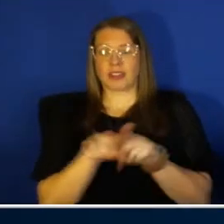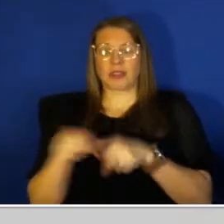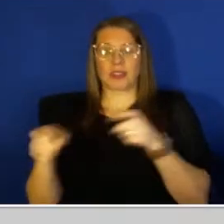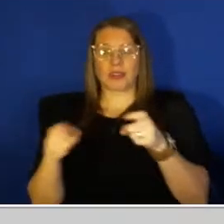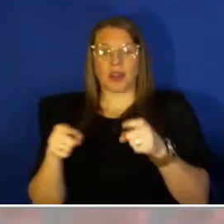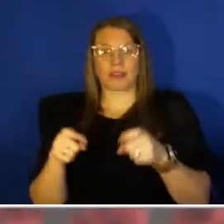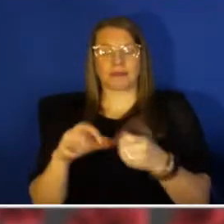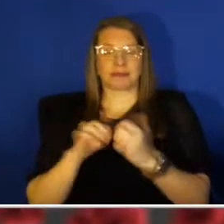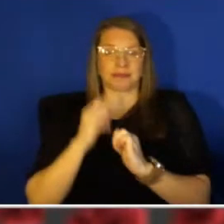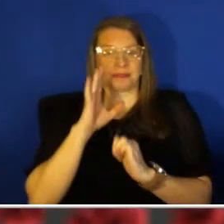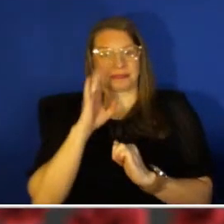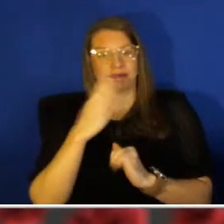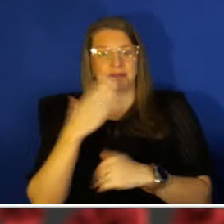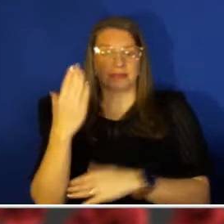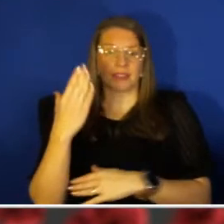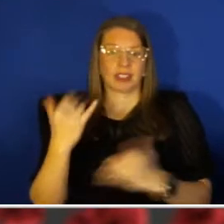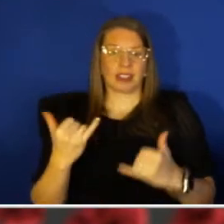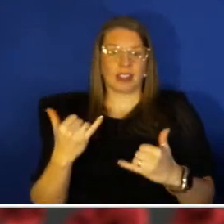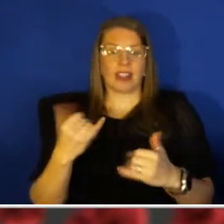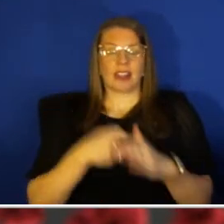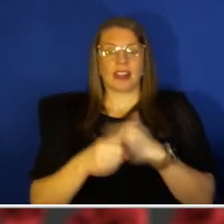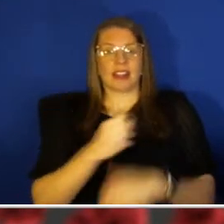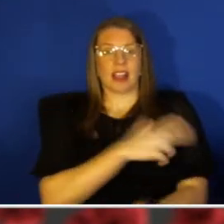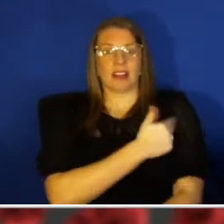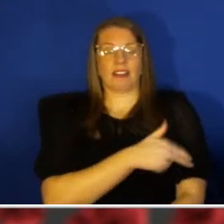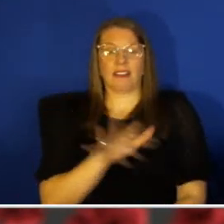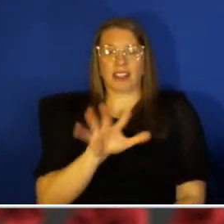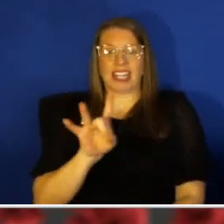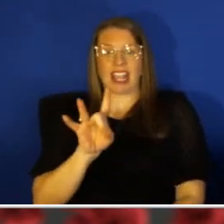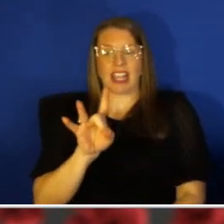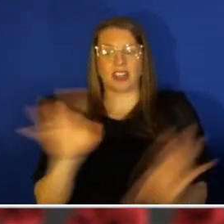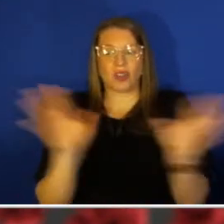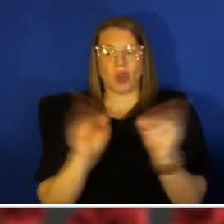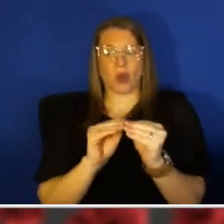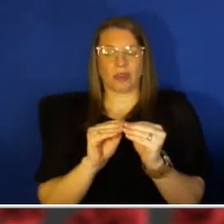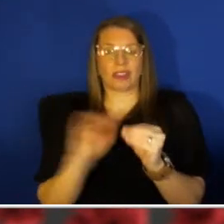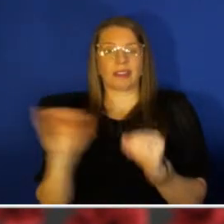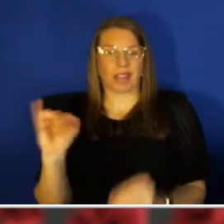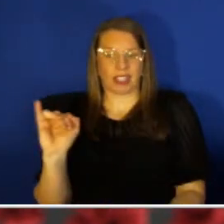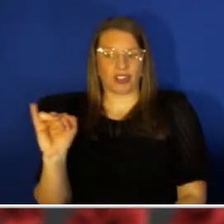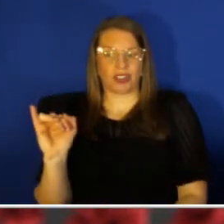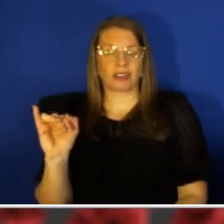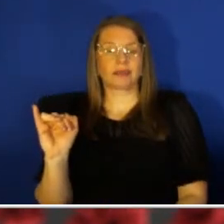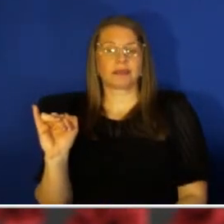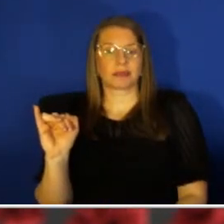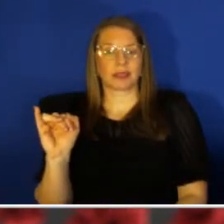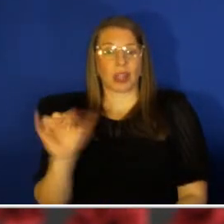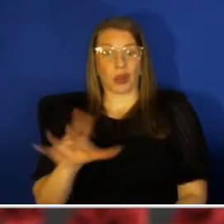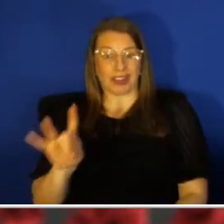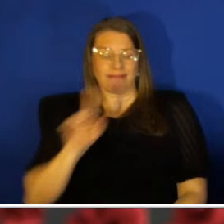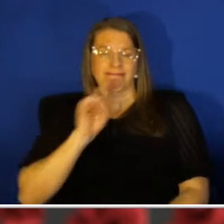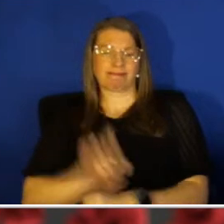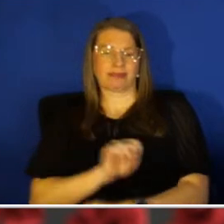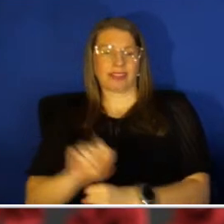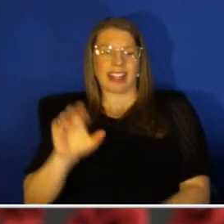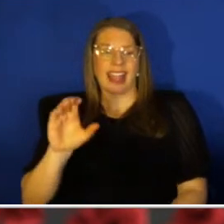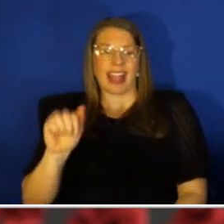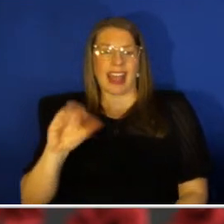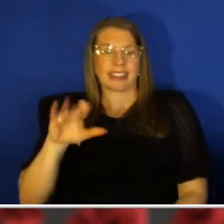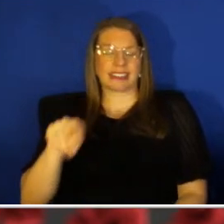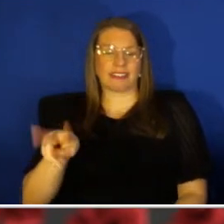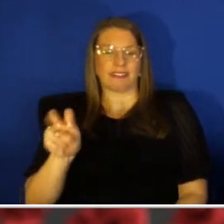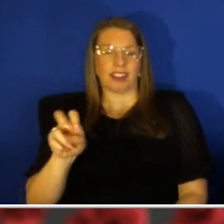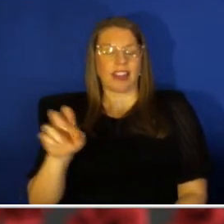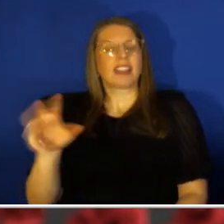in the hospital, we still have 58 total infections, but 38 active infections, 11 of those in